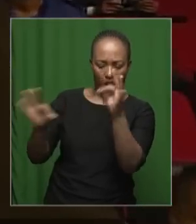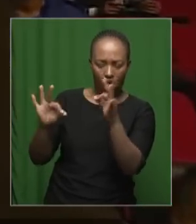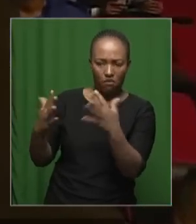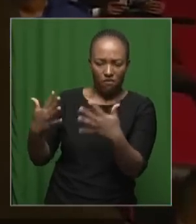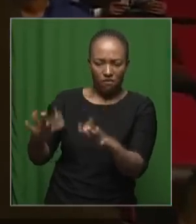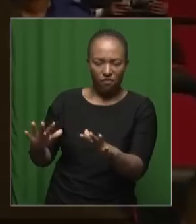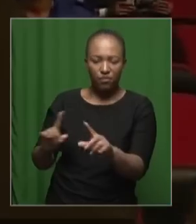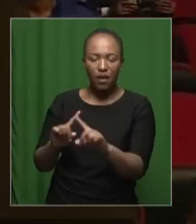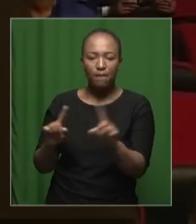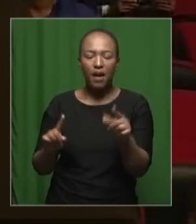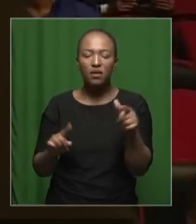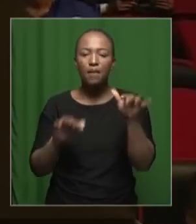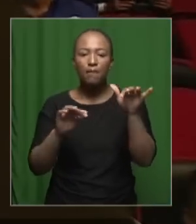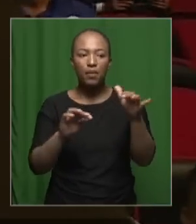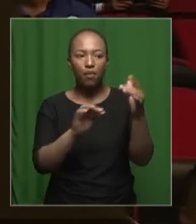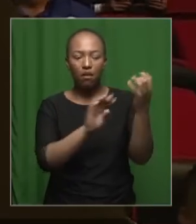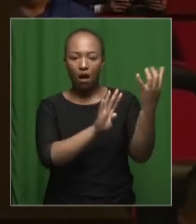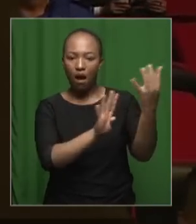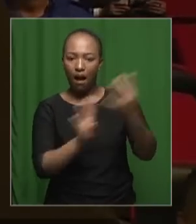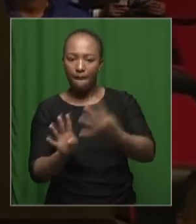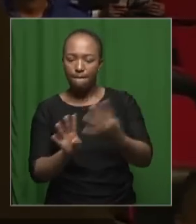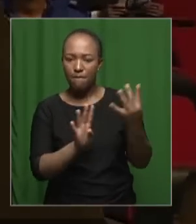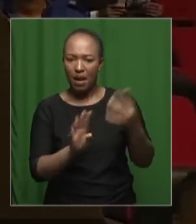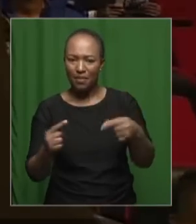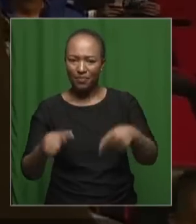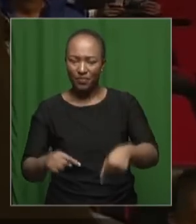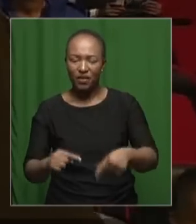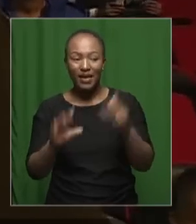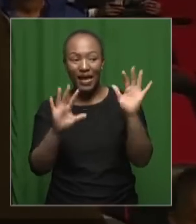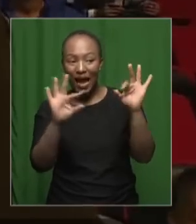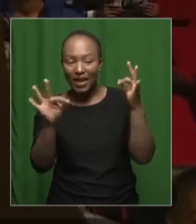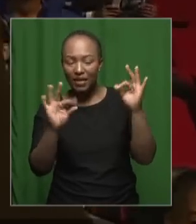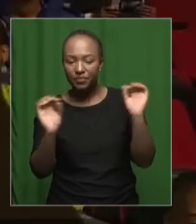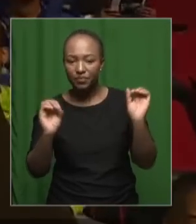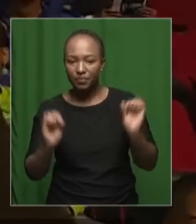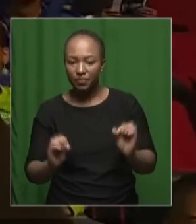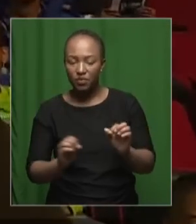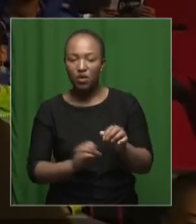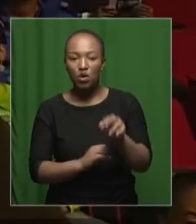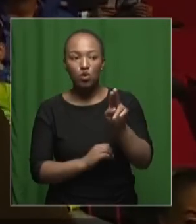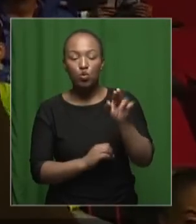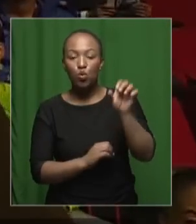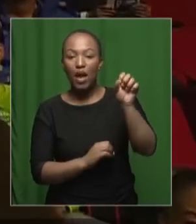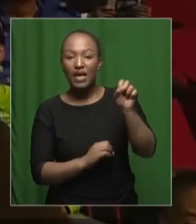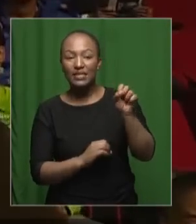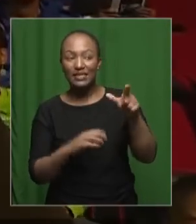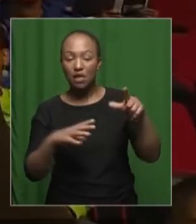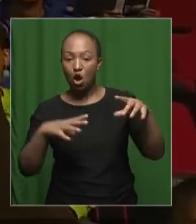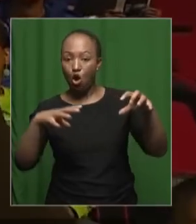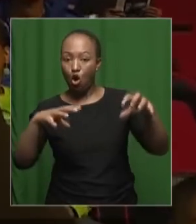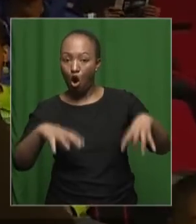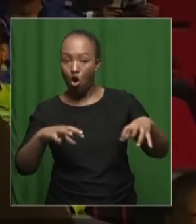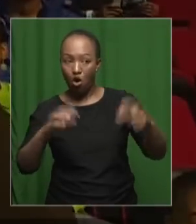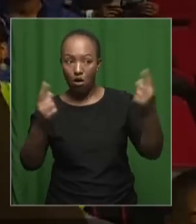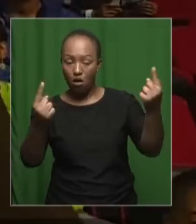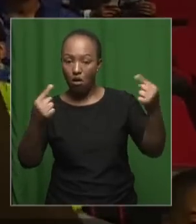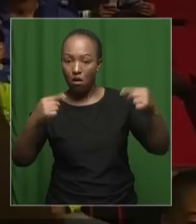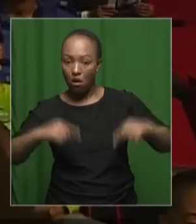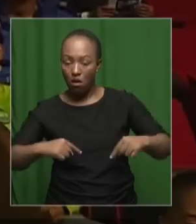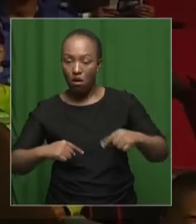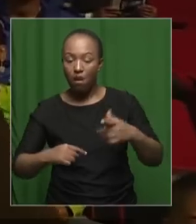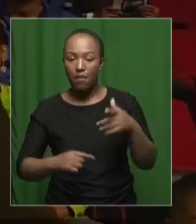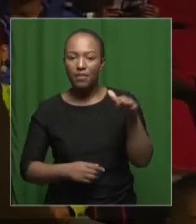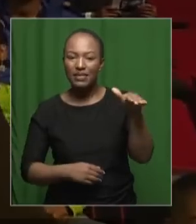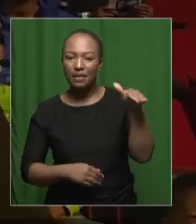of why the immigrants are coming in the first place. There's no analysis of US imperialism in Congo, in sanctions on Zimbabwe. Is it because